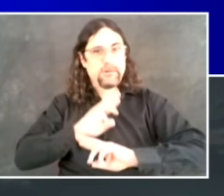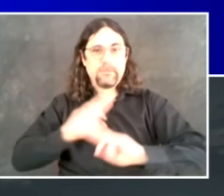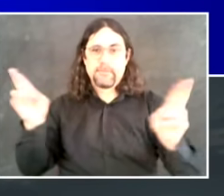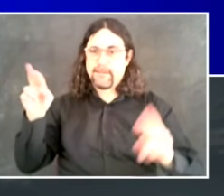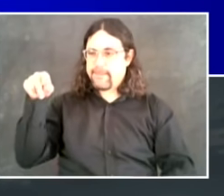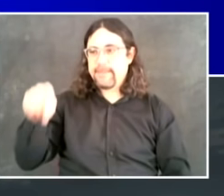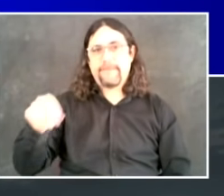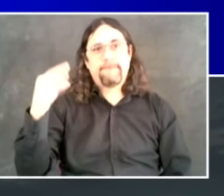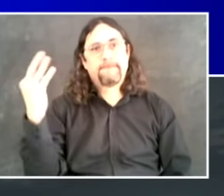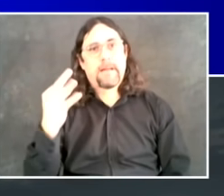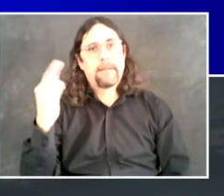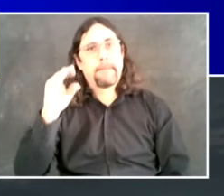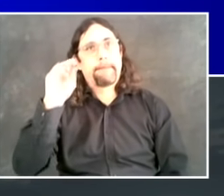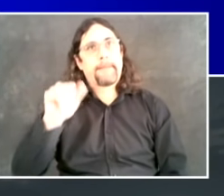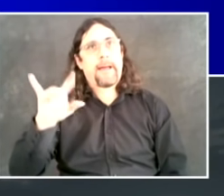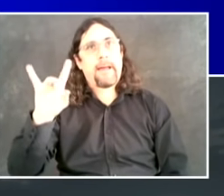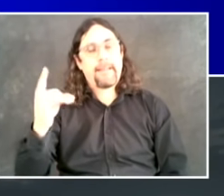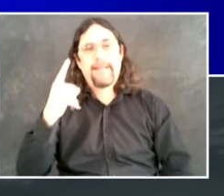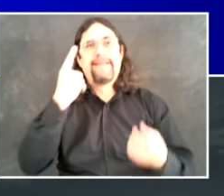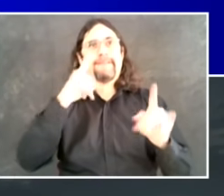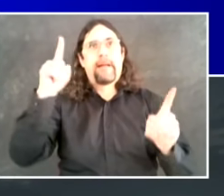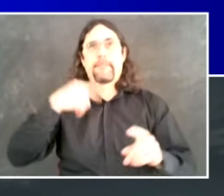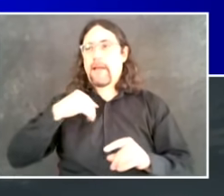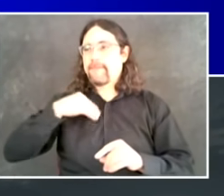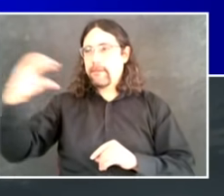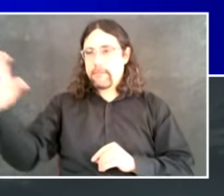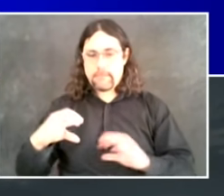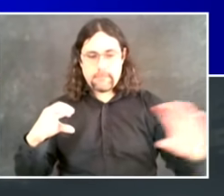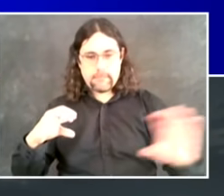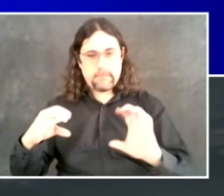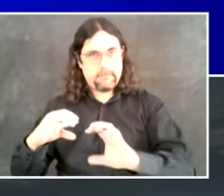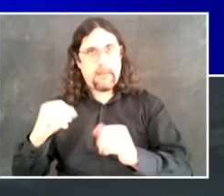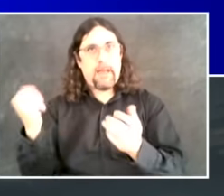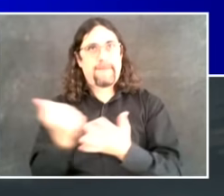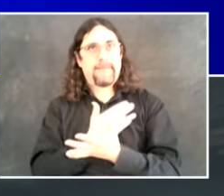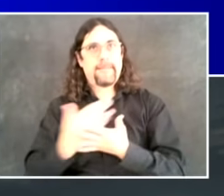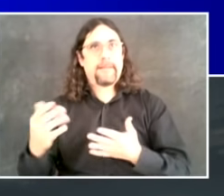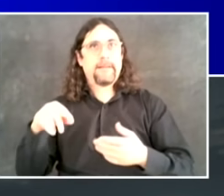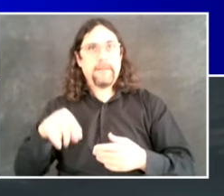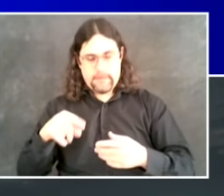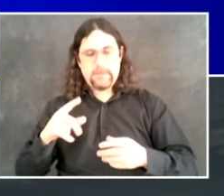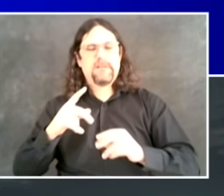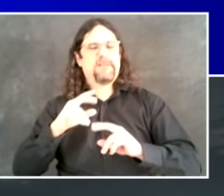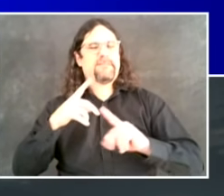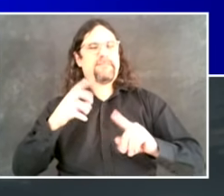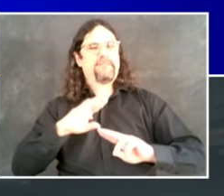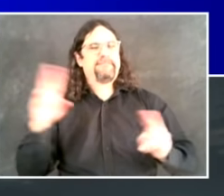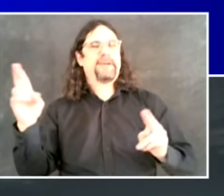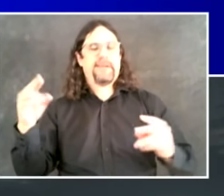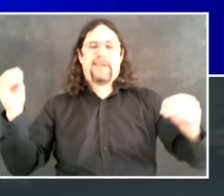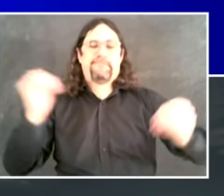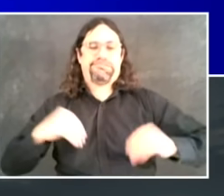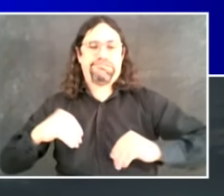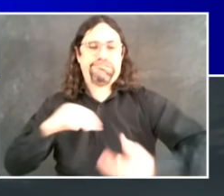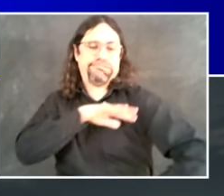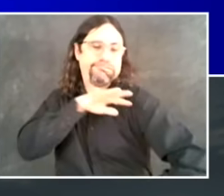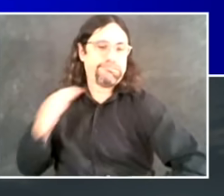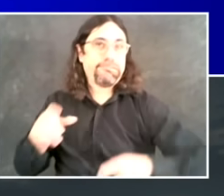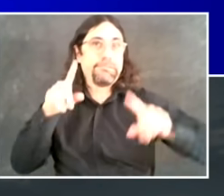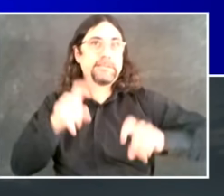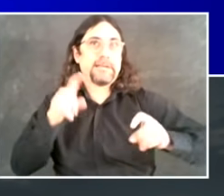of our widespread testing effort by the week of May 10th. So this is all growing all the